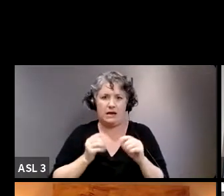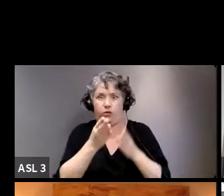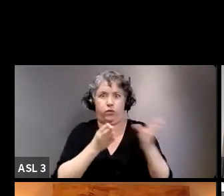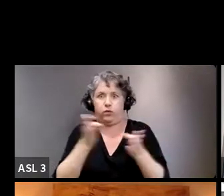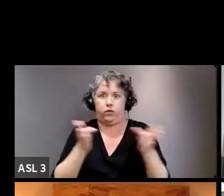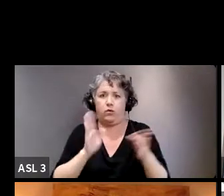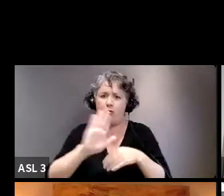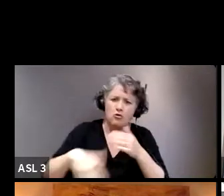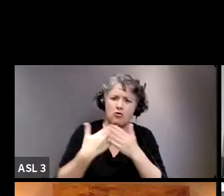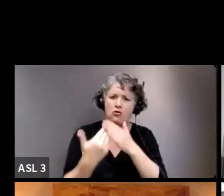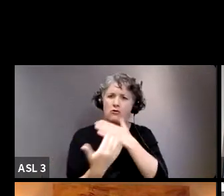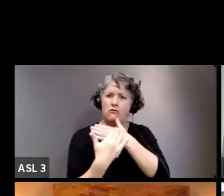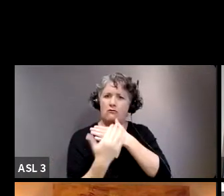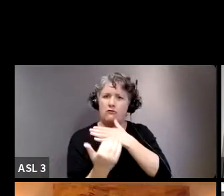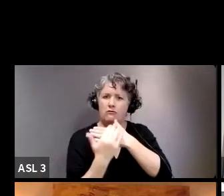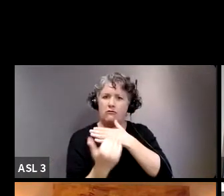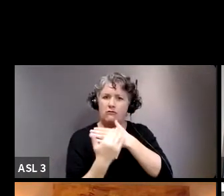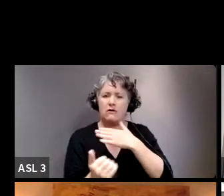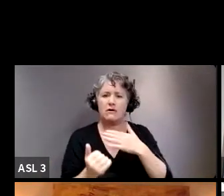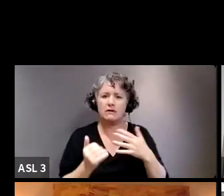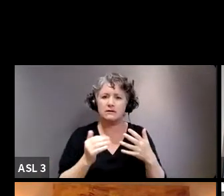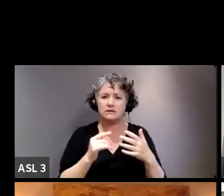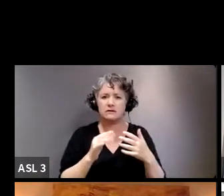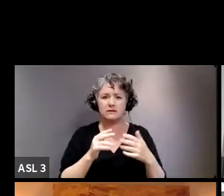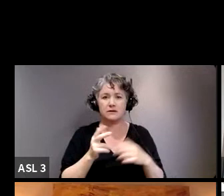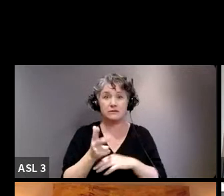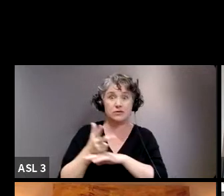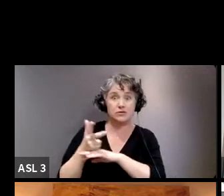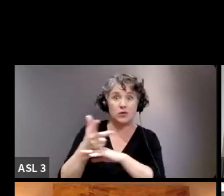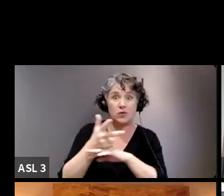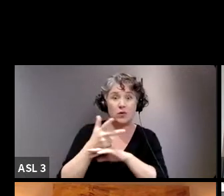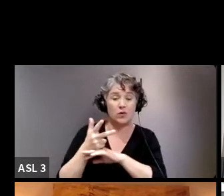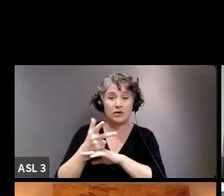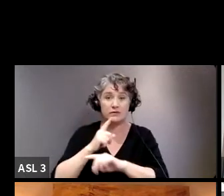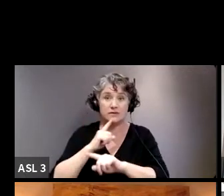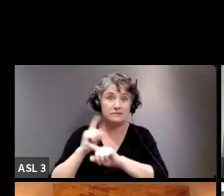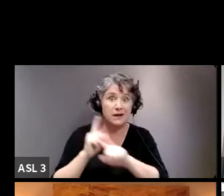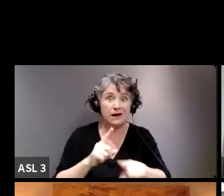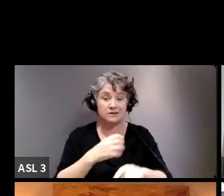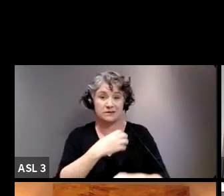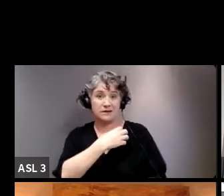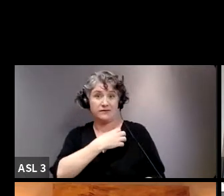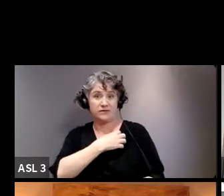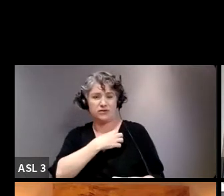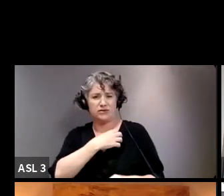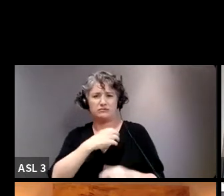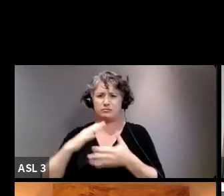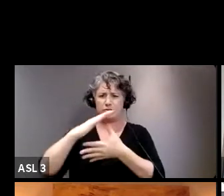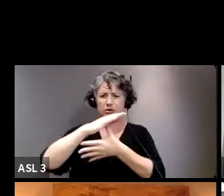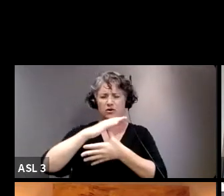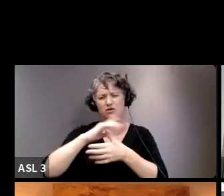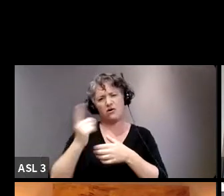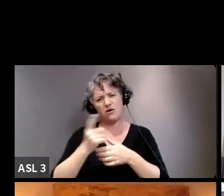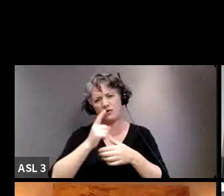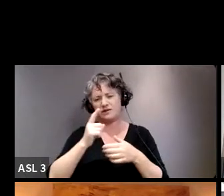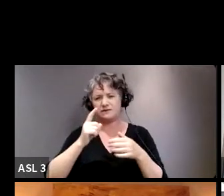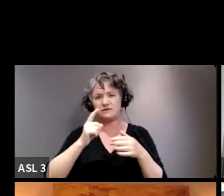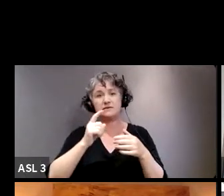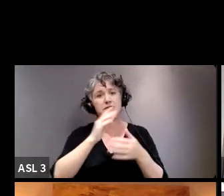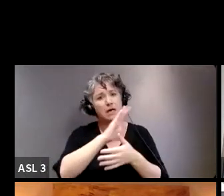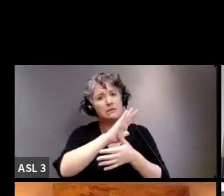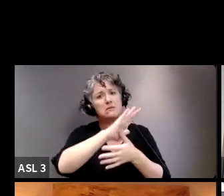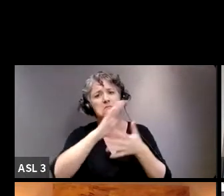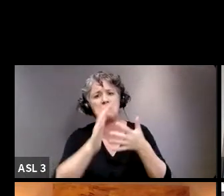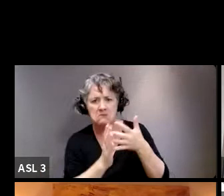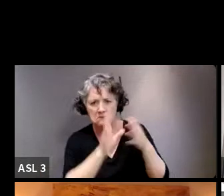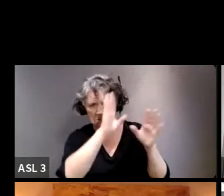where our patrol officers and response officers go in terms of those priorities uh we had to divert those two online and telephone reporting a few